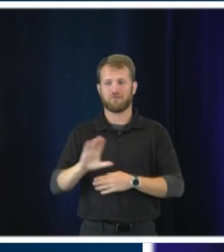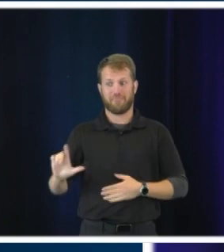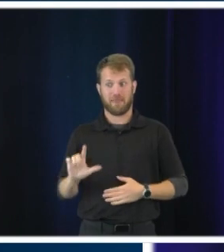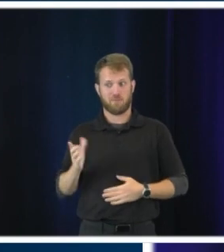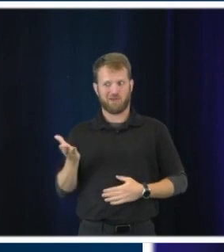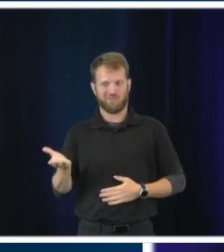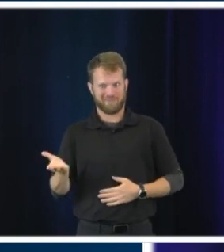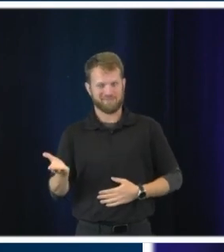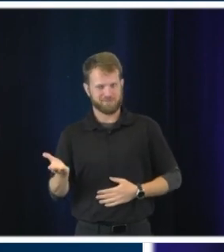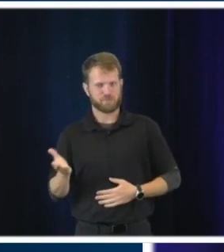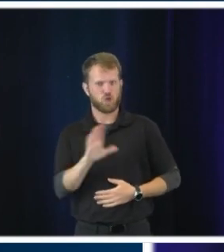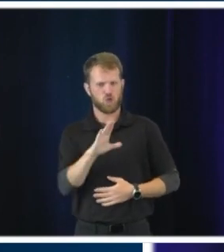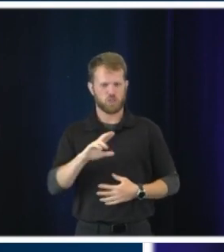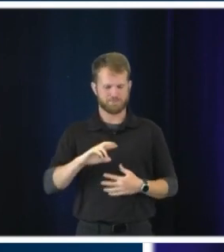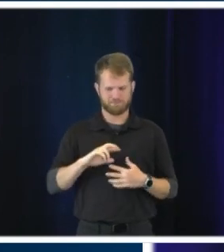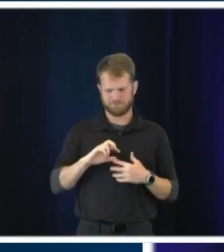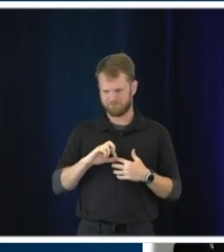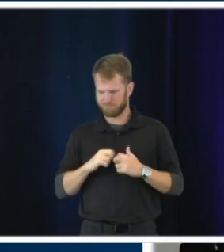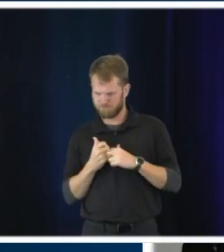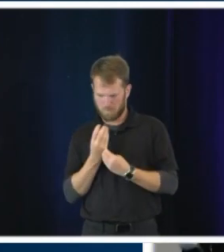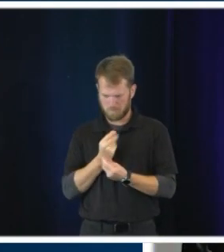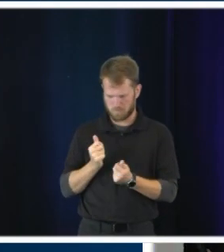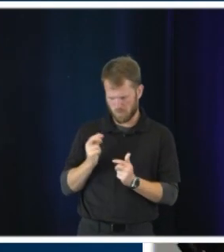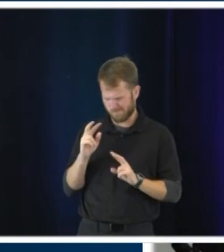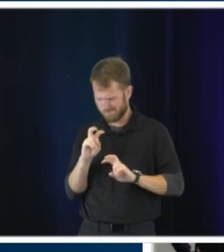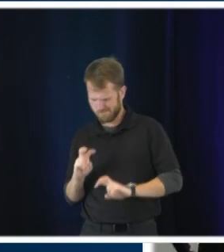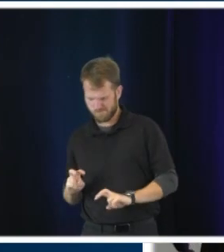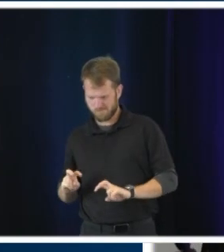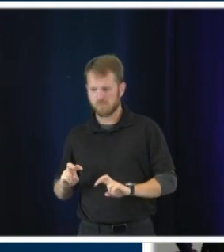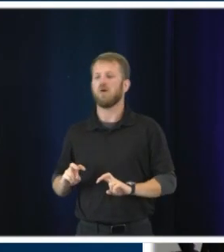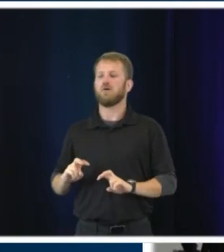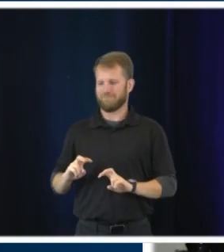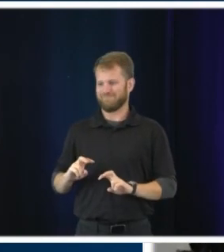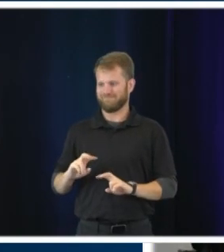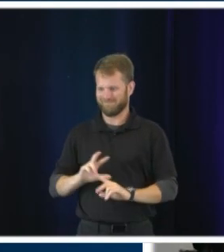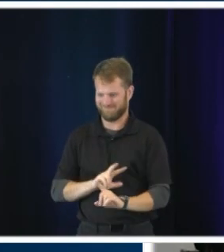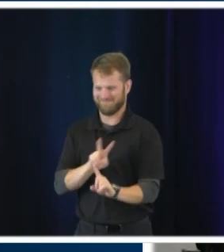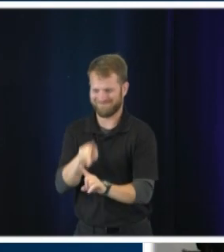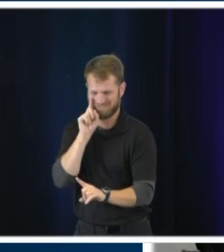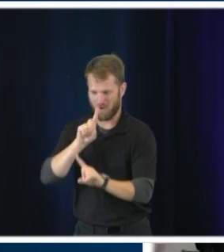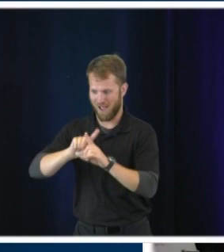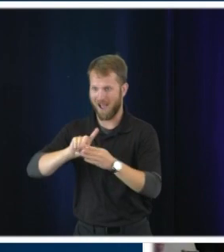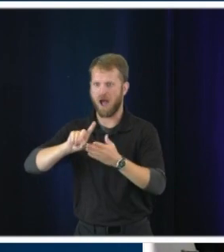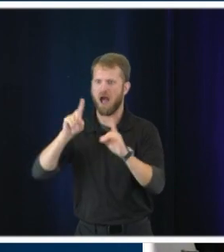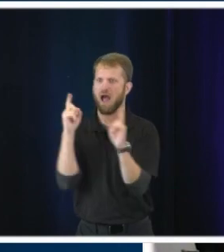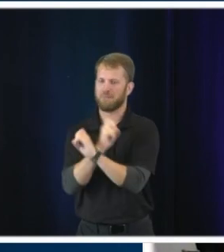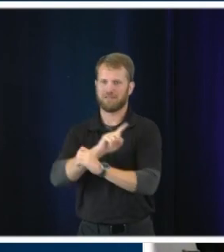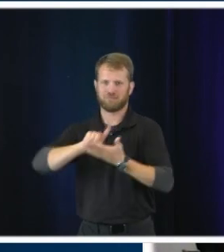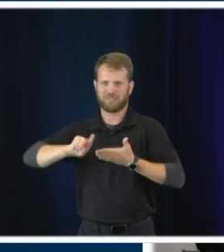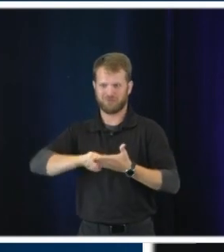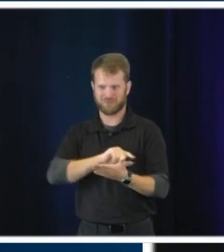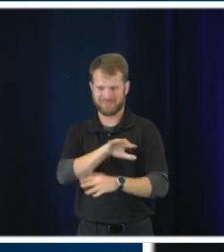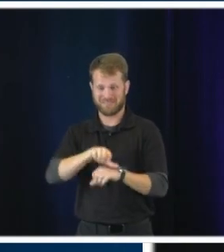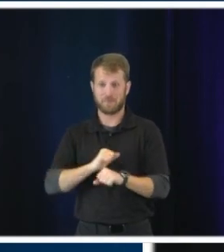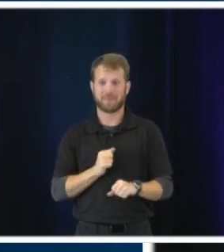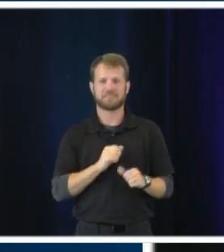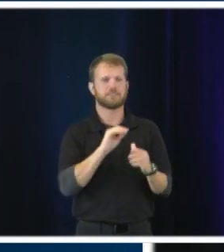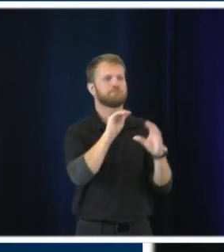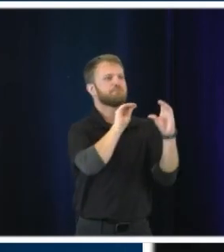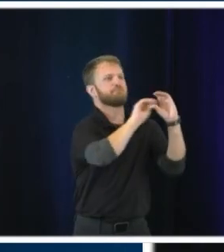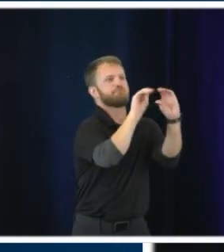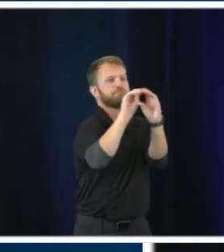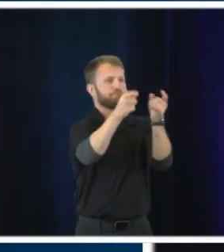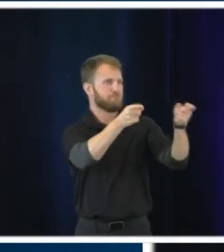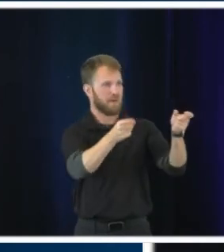where she uses her problem-solving skills to complete complex research assignments, assists with inventory management, and comes up with